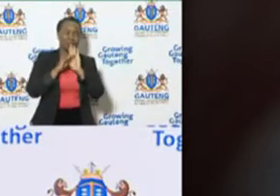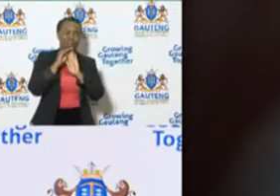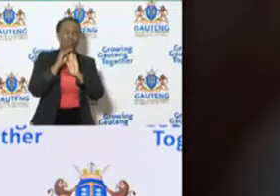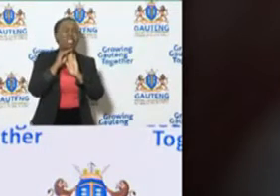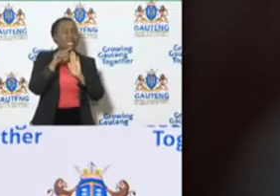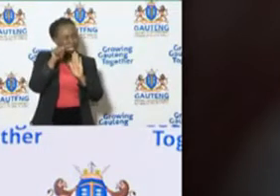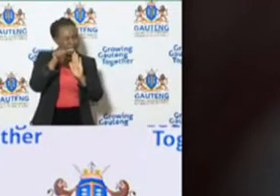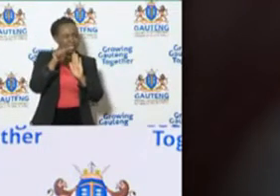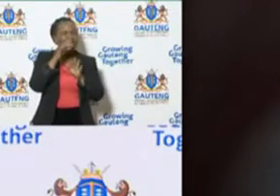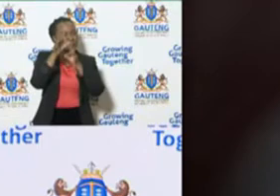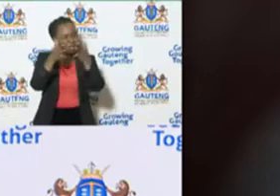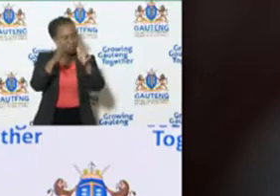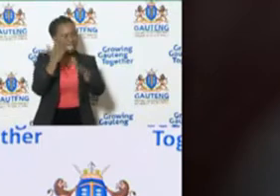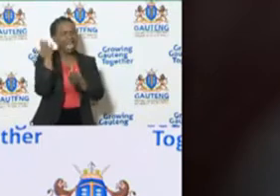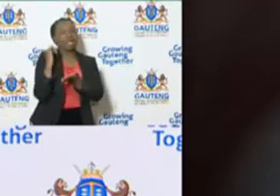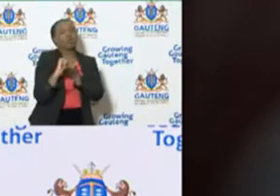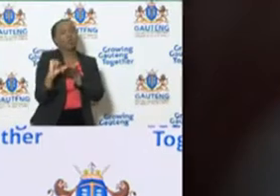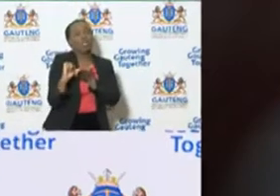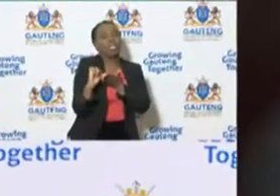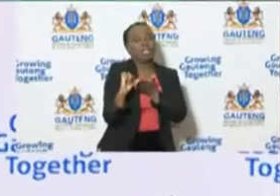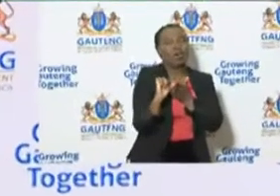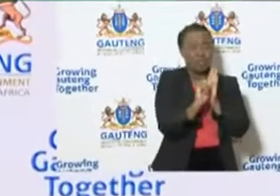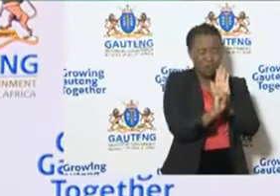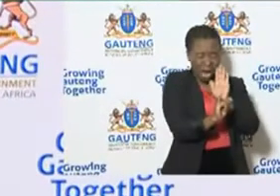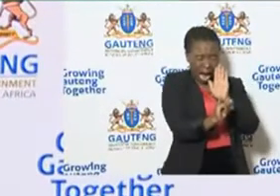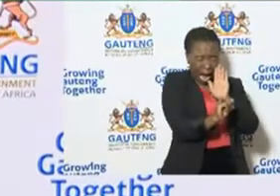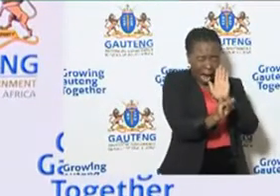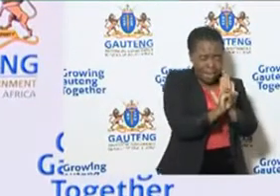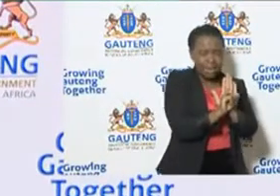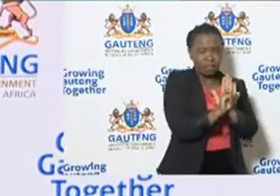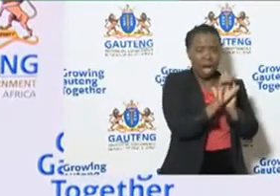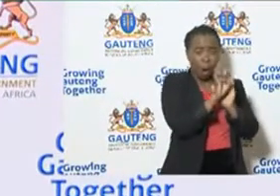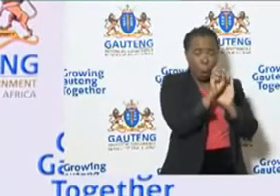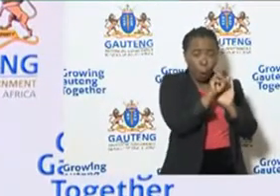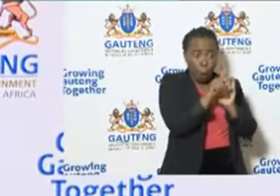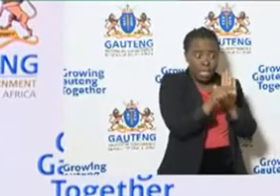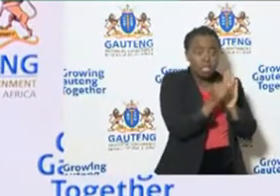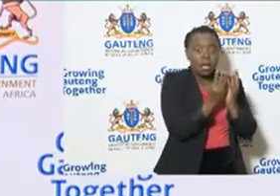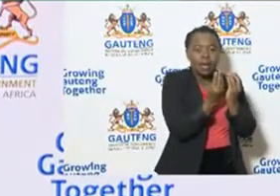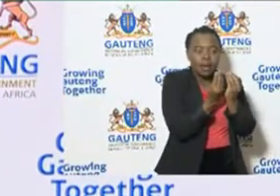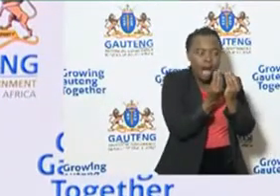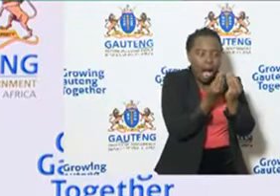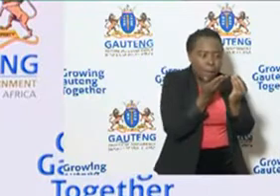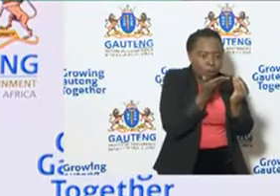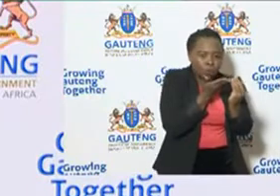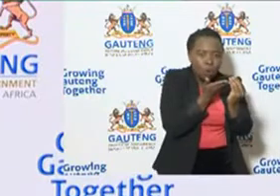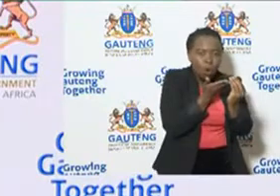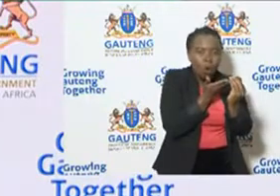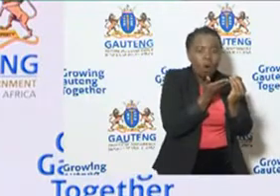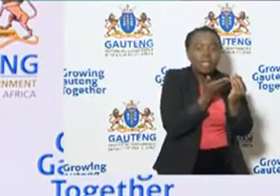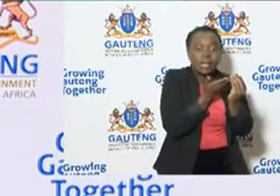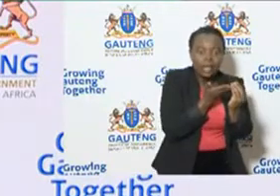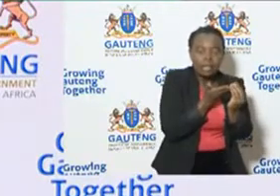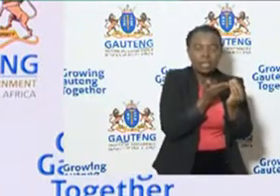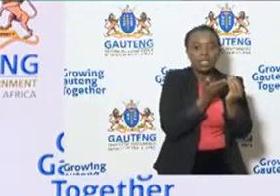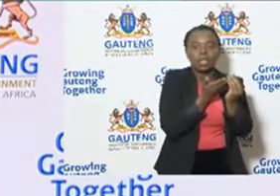week. And once we identify that in a ward there are this number of cases, very